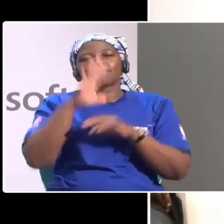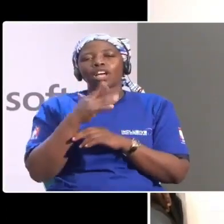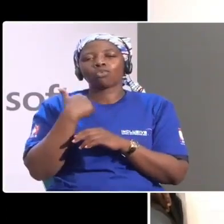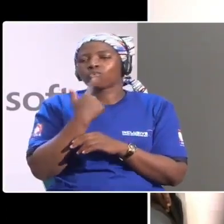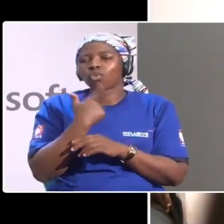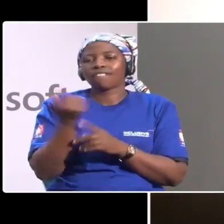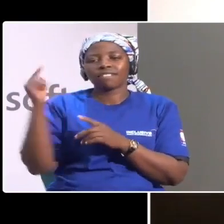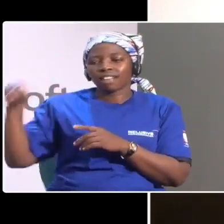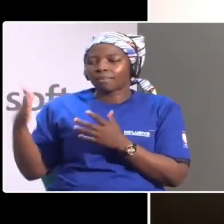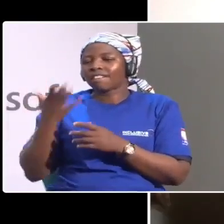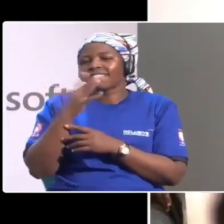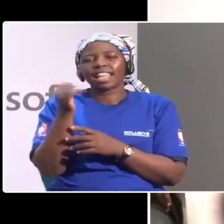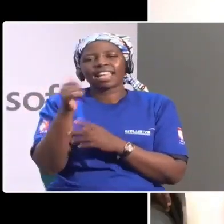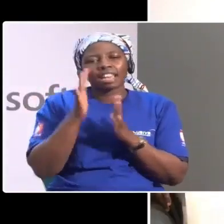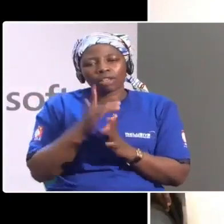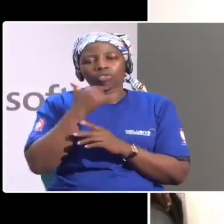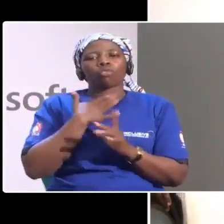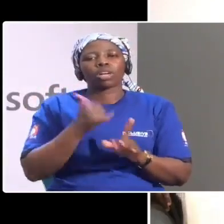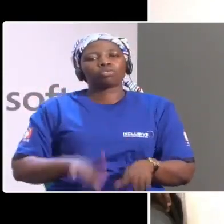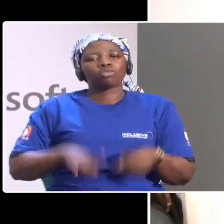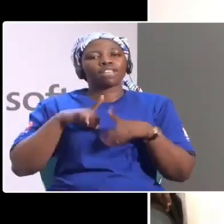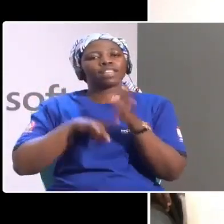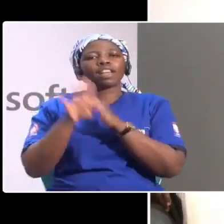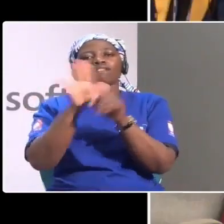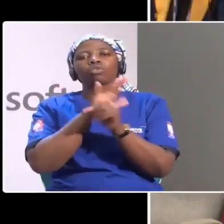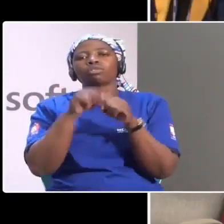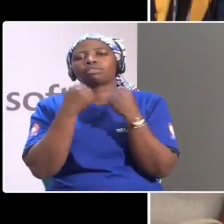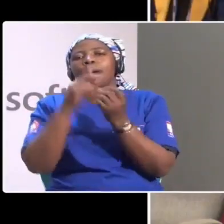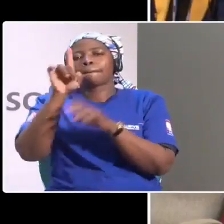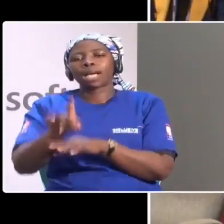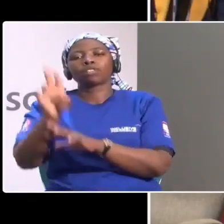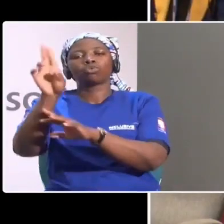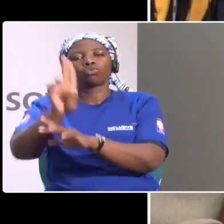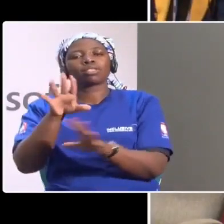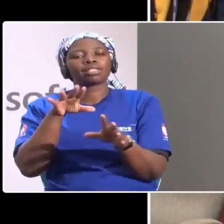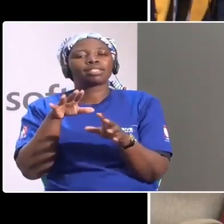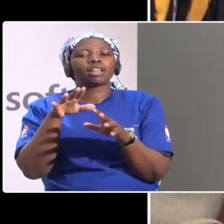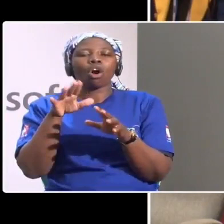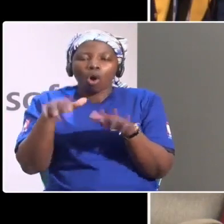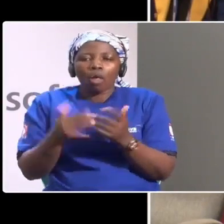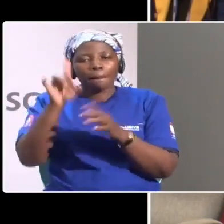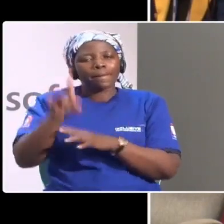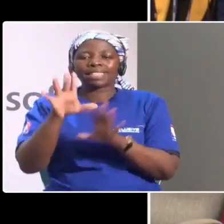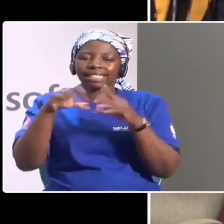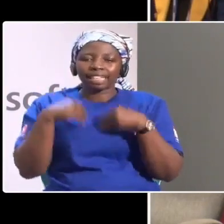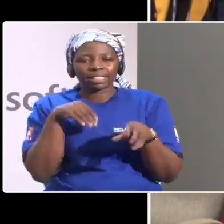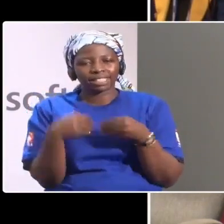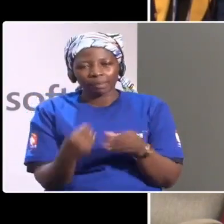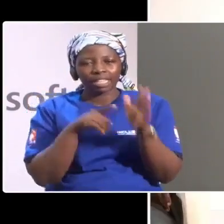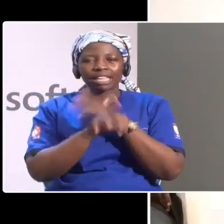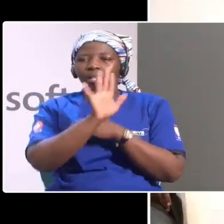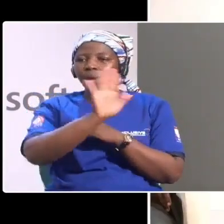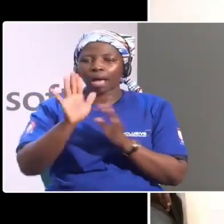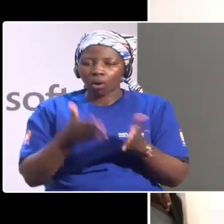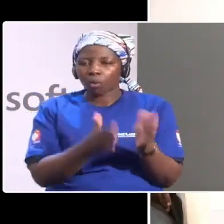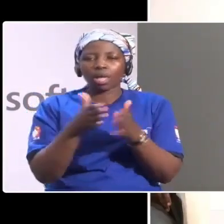who wants to live in a complete society, you must adopt disability into your way of life. You must be able